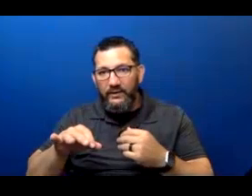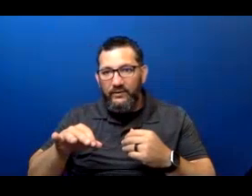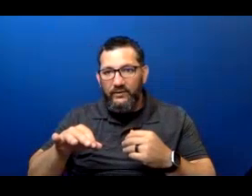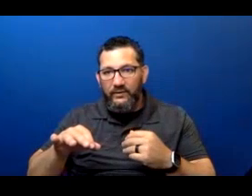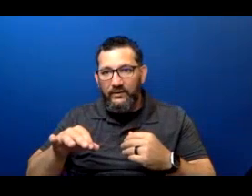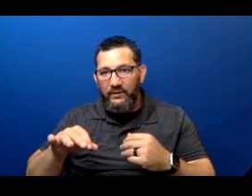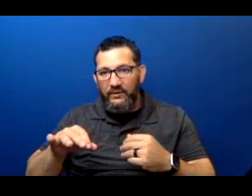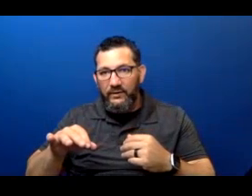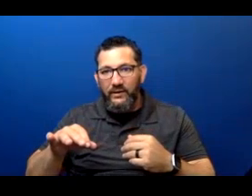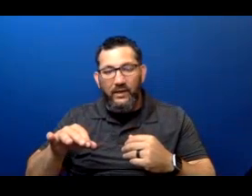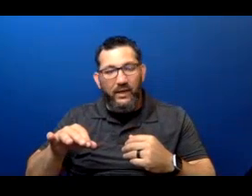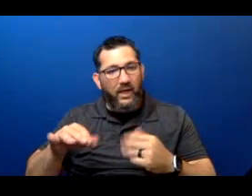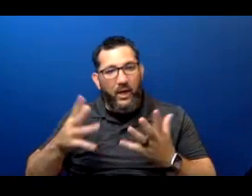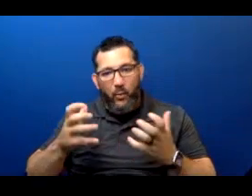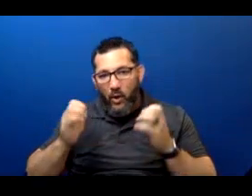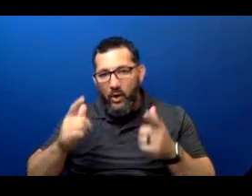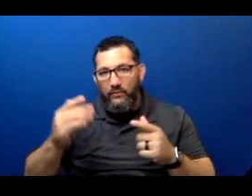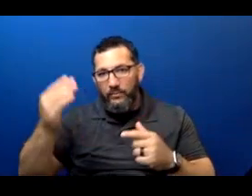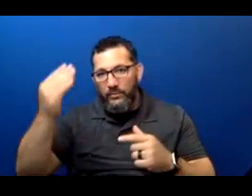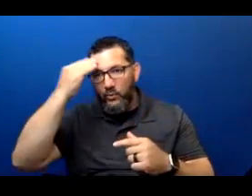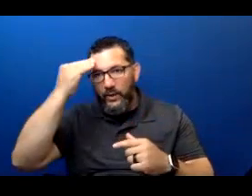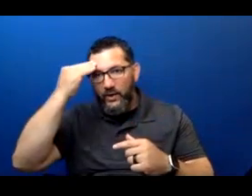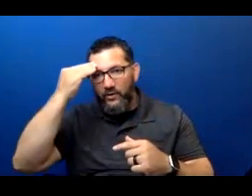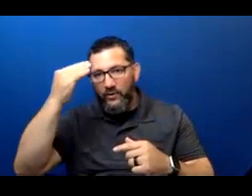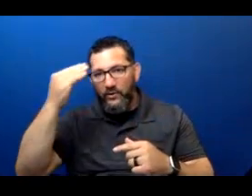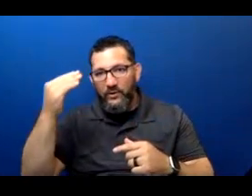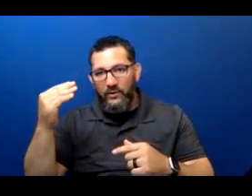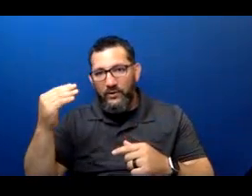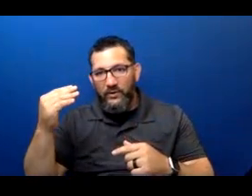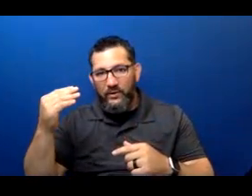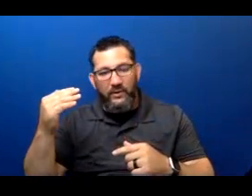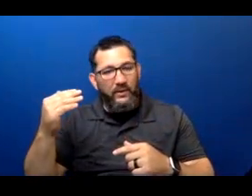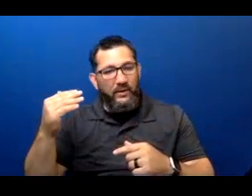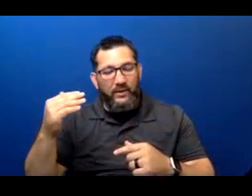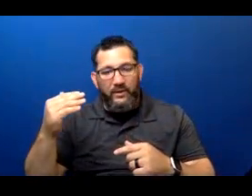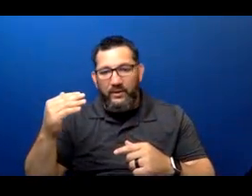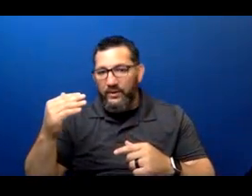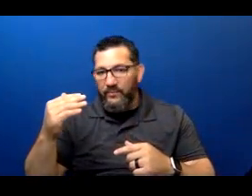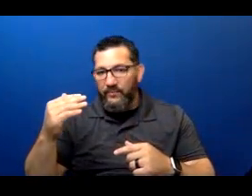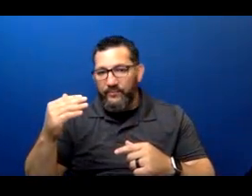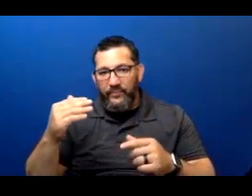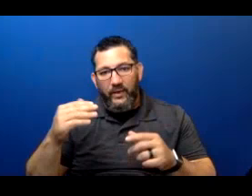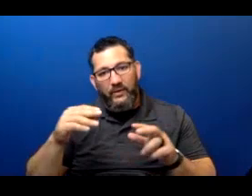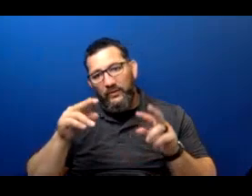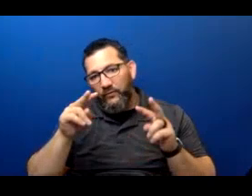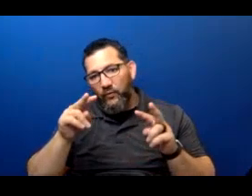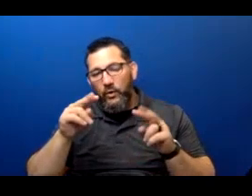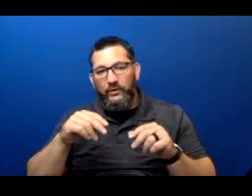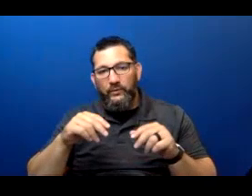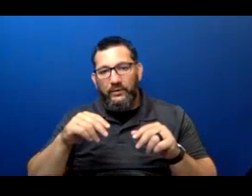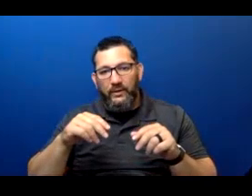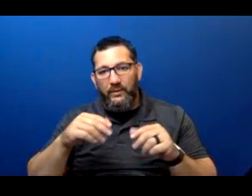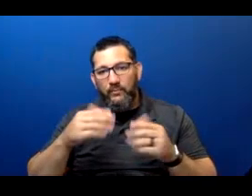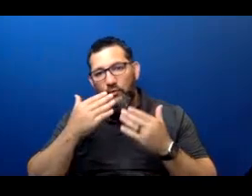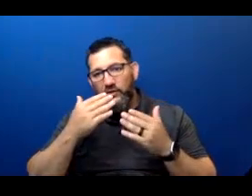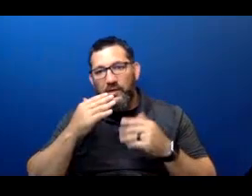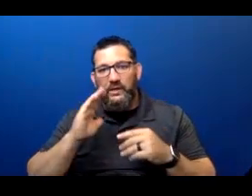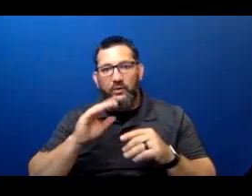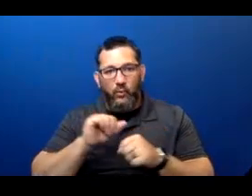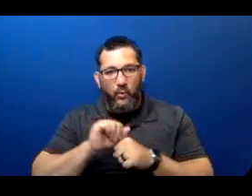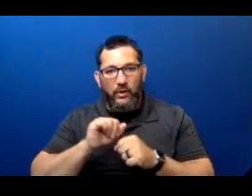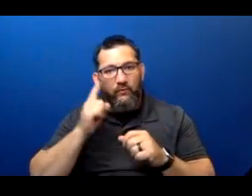you all to be aware of how much it is appreciated in our state. And so I just